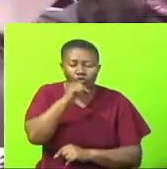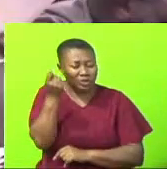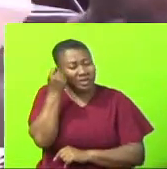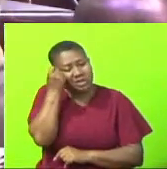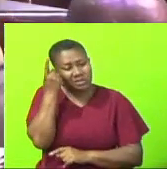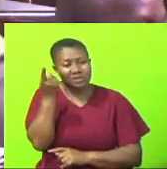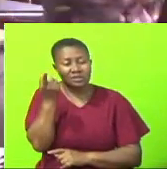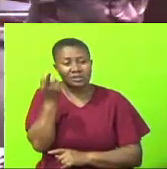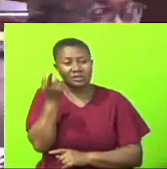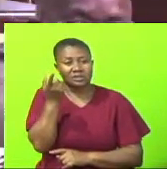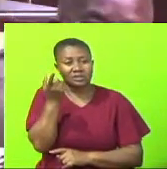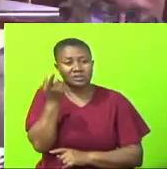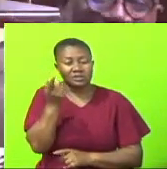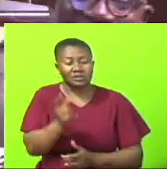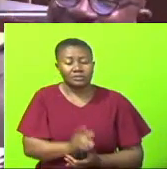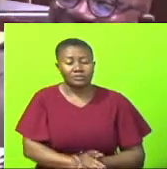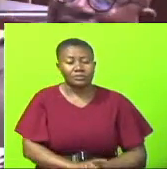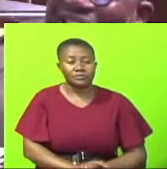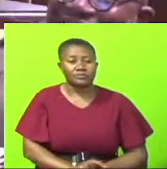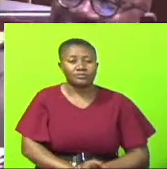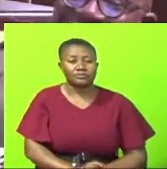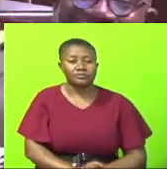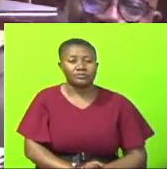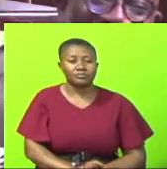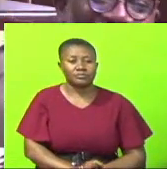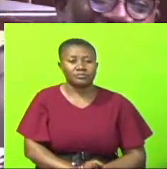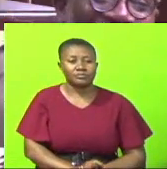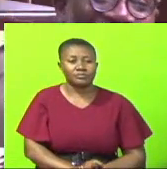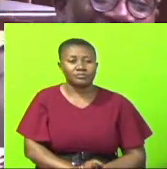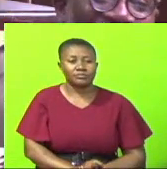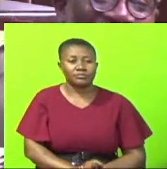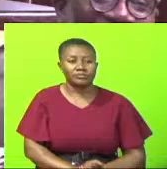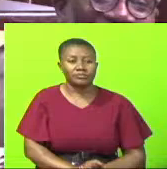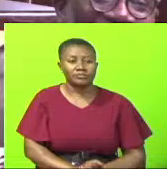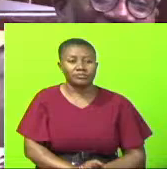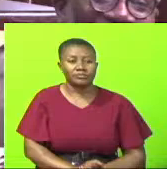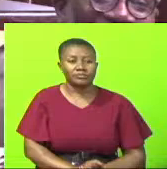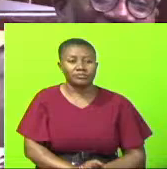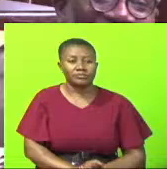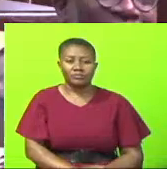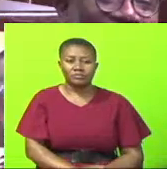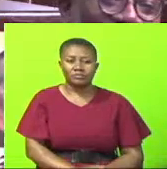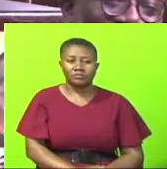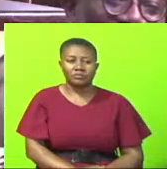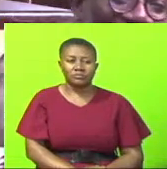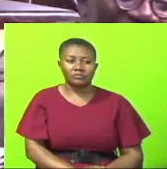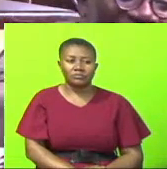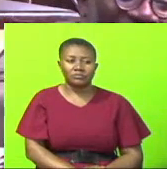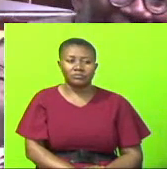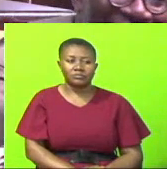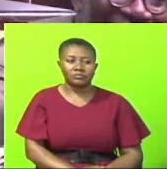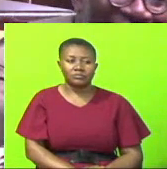clause that he doesn't understand. Thank you, Mr. Speaker, for giving me this opportunity.